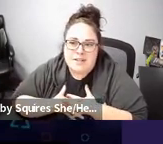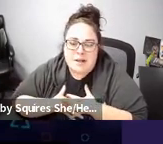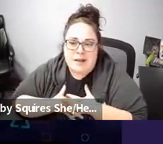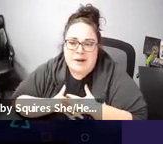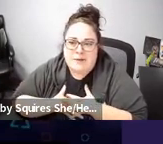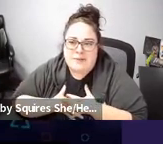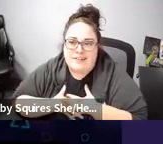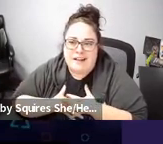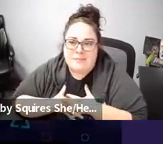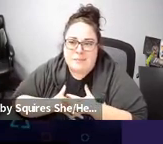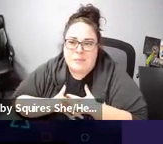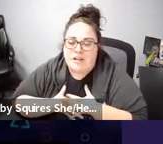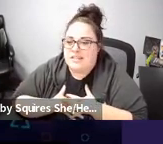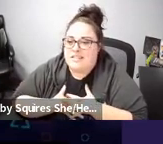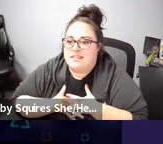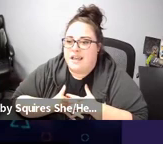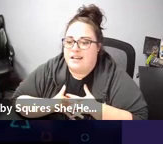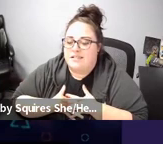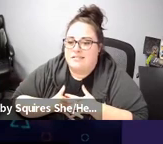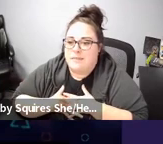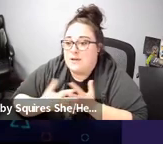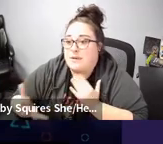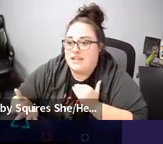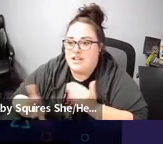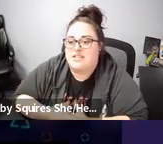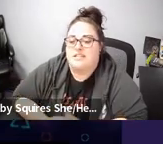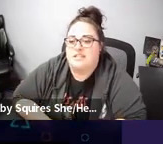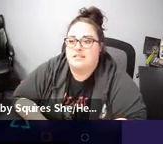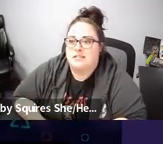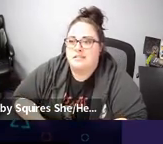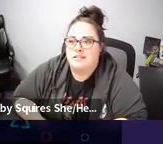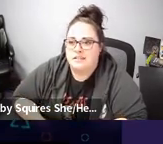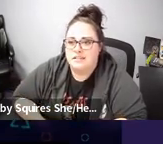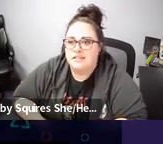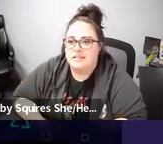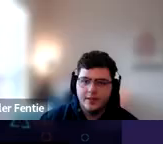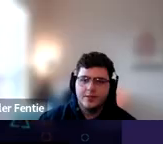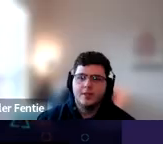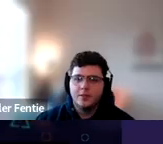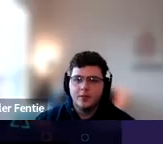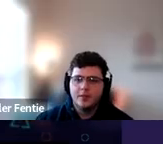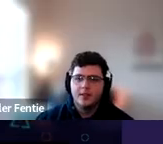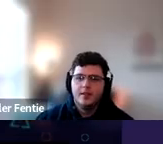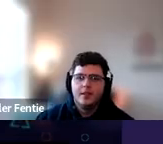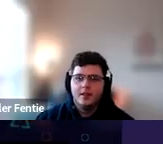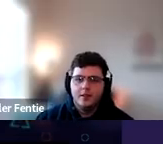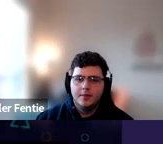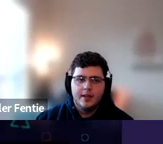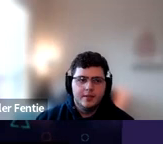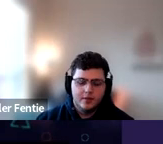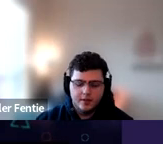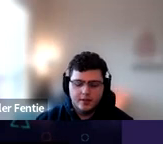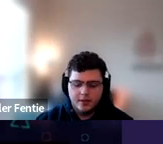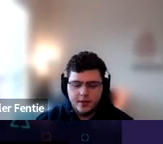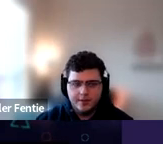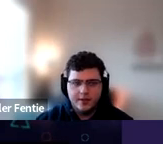little bit about what it is that Makers Making Change does? Yeah, for sure, of course.